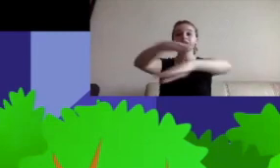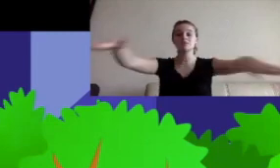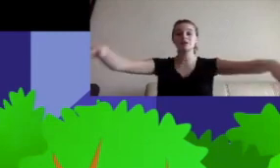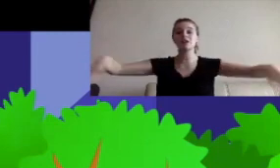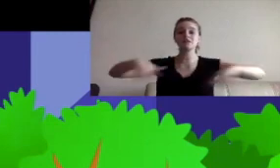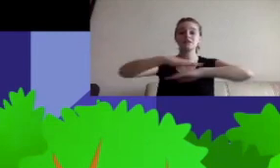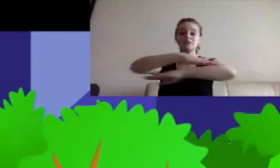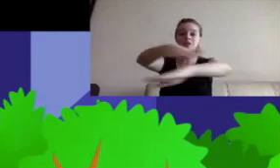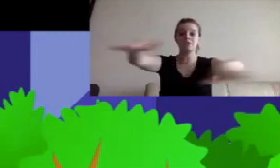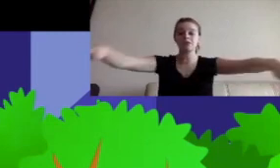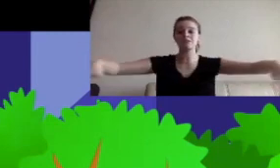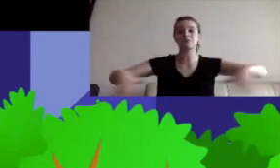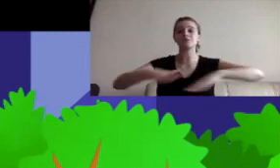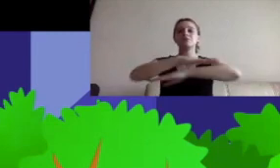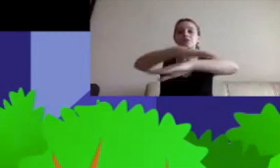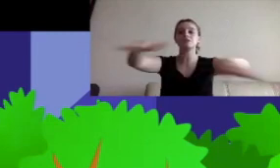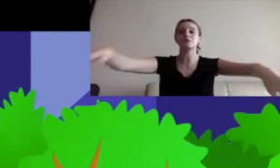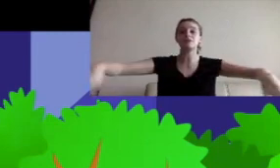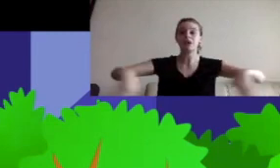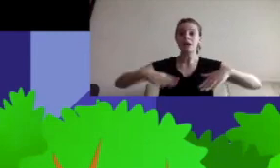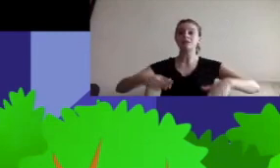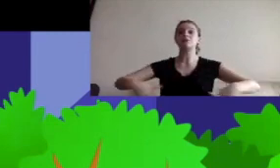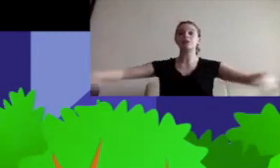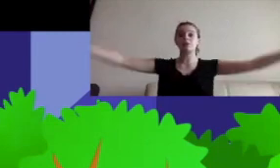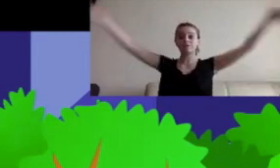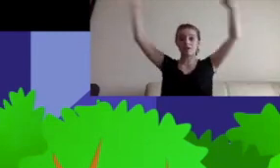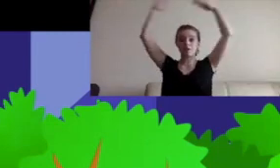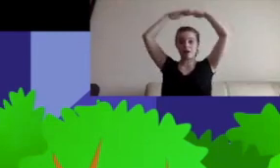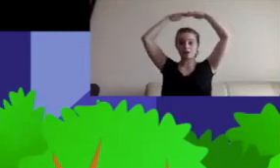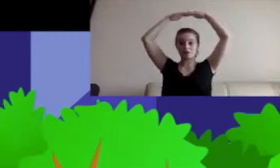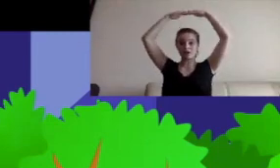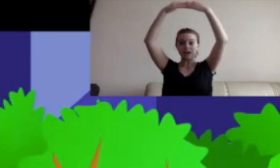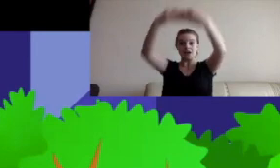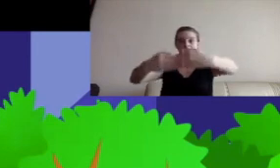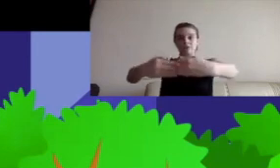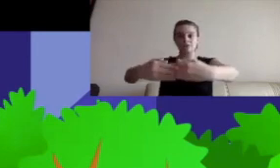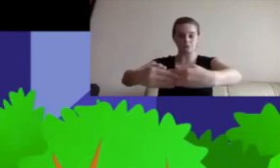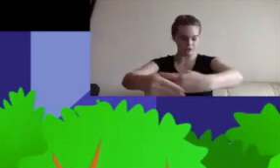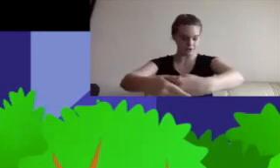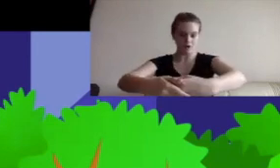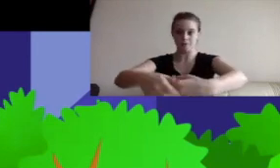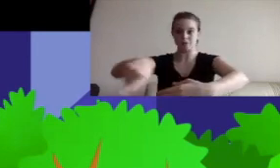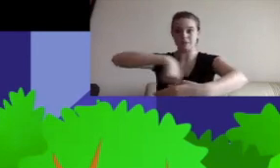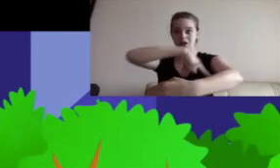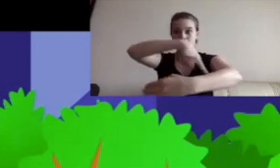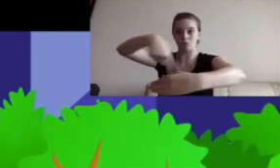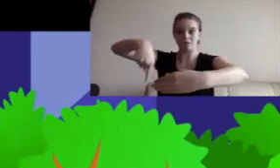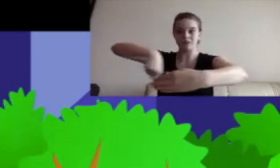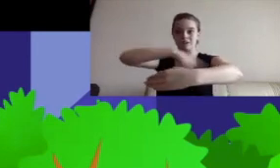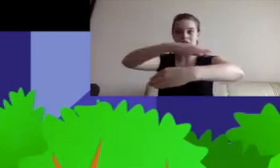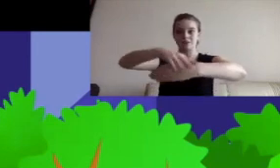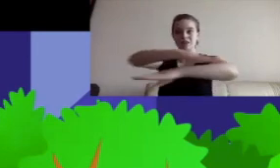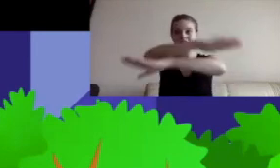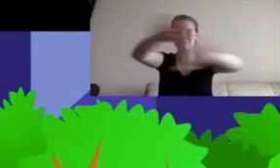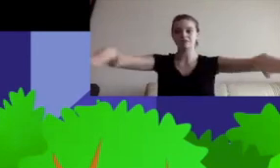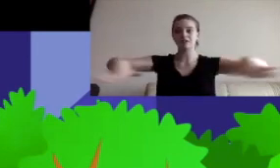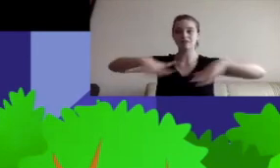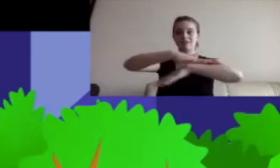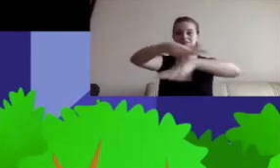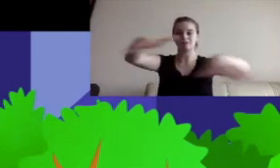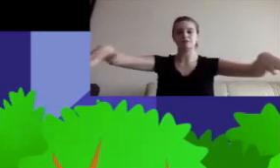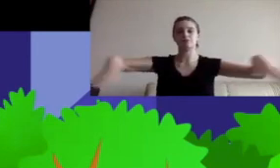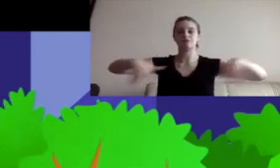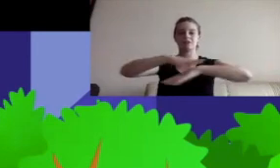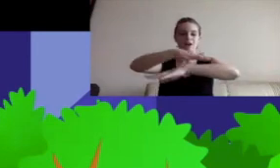around now we go from a tree and then with our arms we make a hole in the ground and then